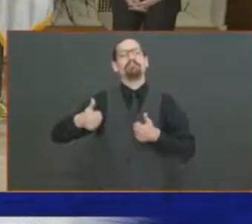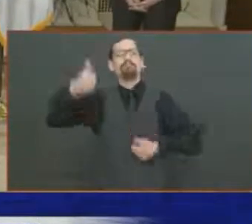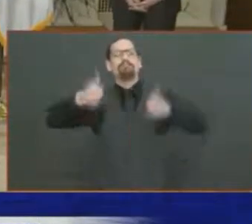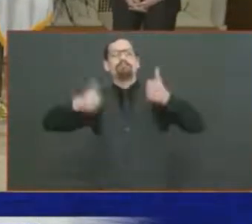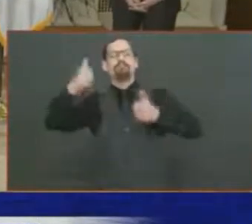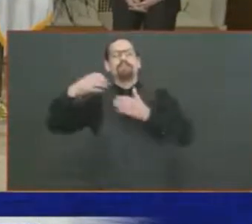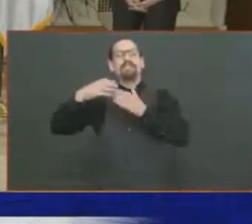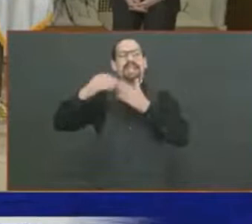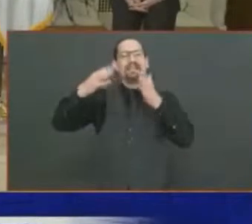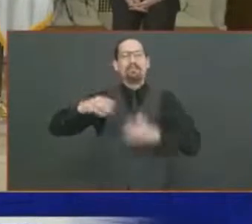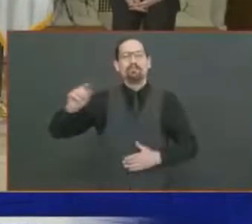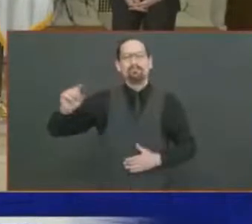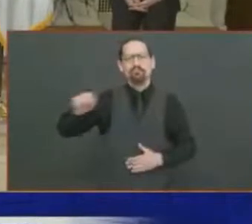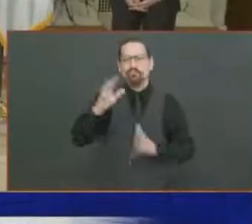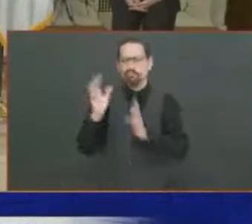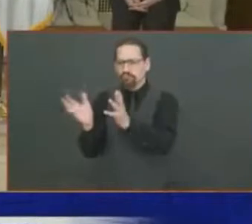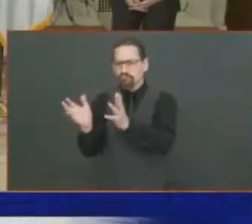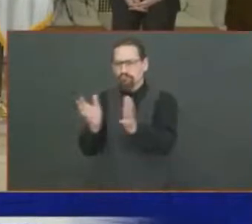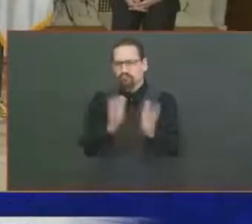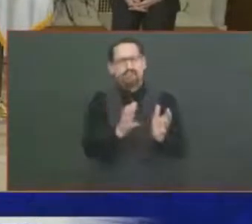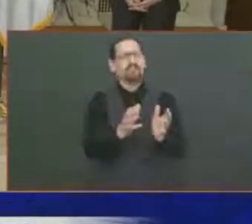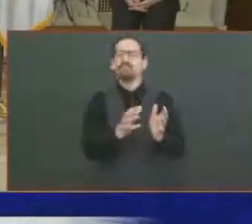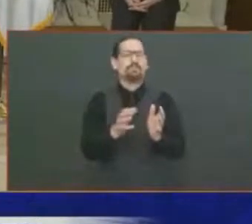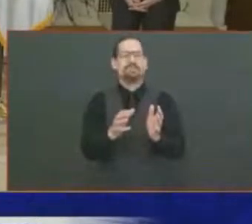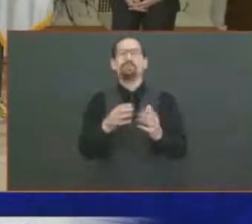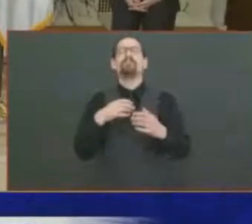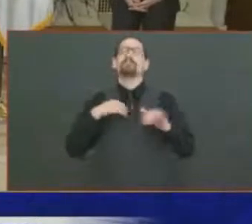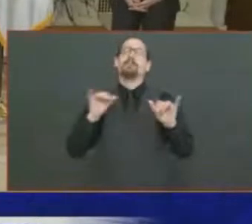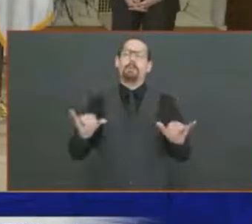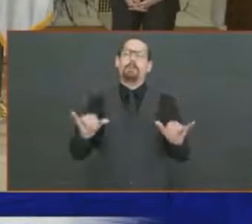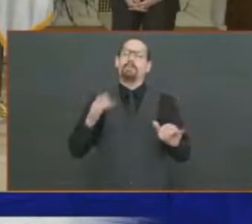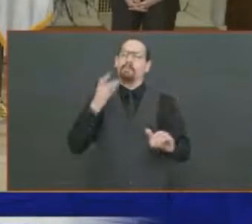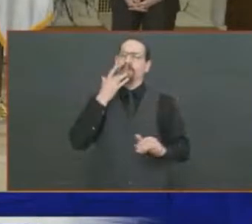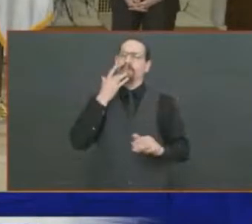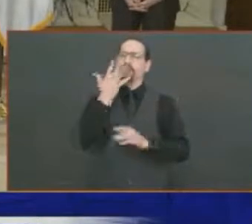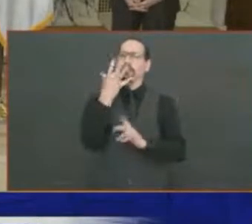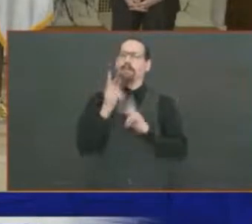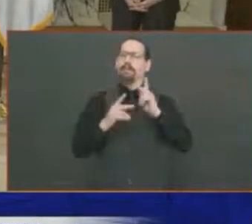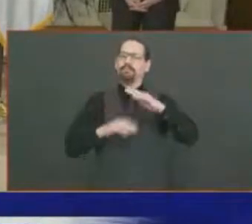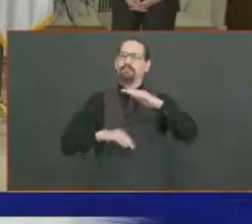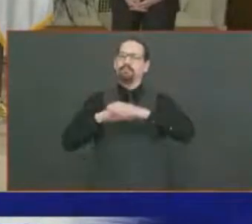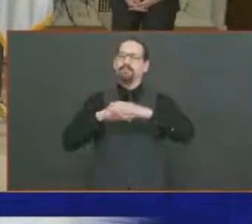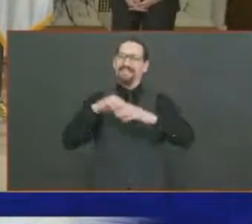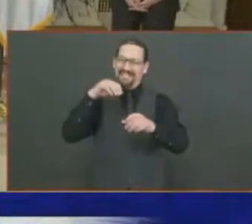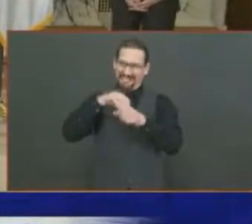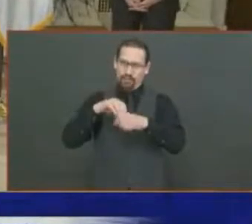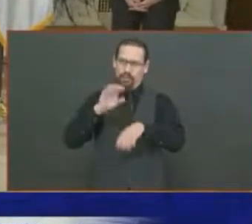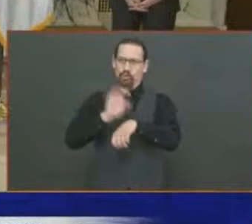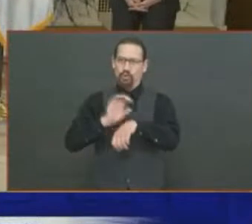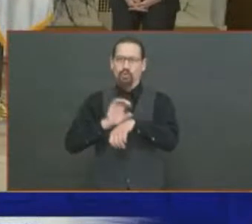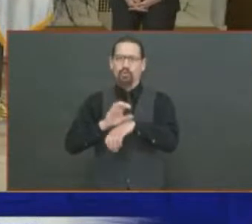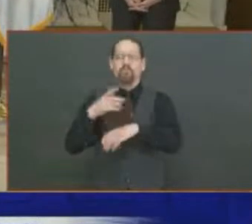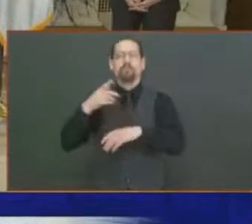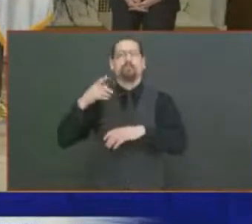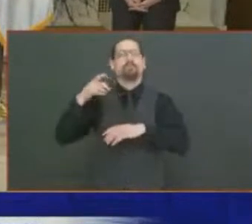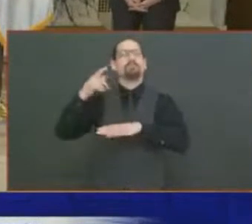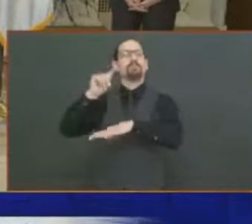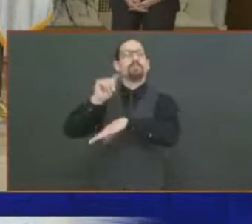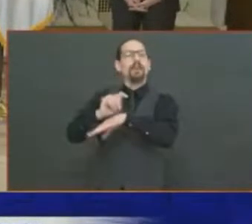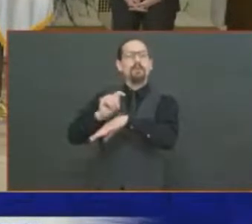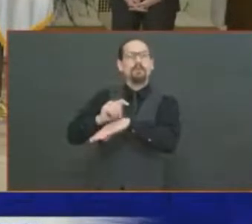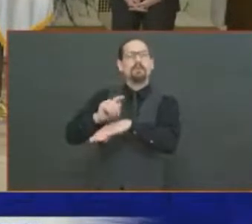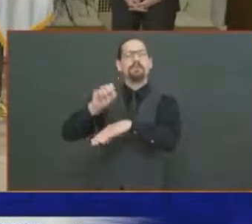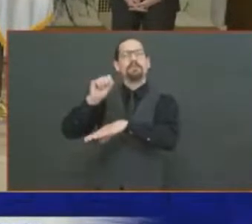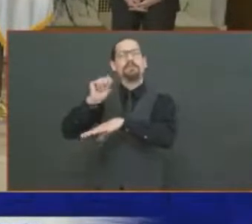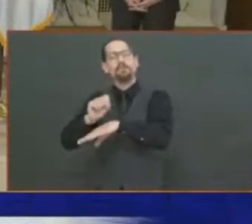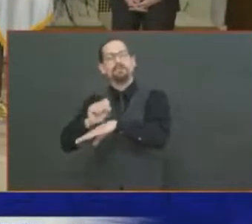people. So you could have 5 people in a church or synagogue and broadcast that. You can